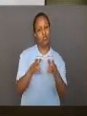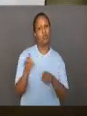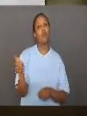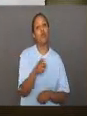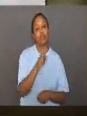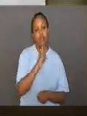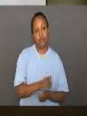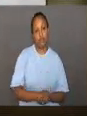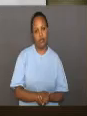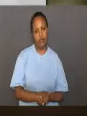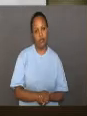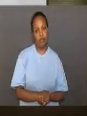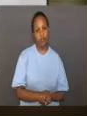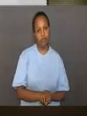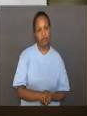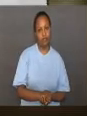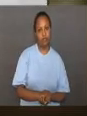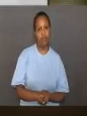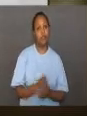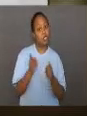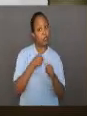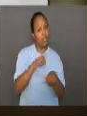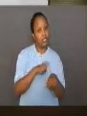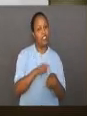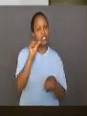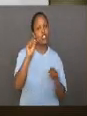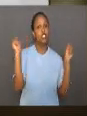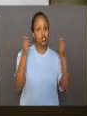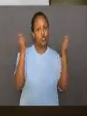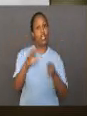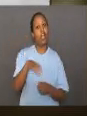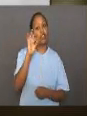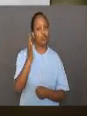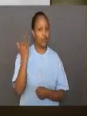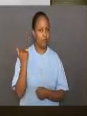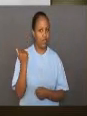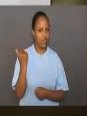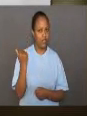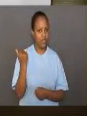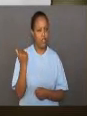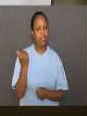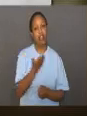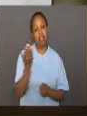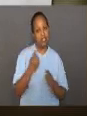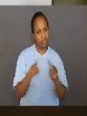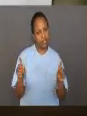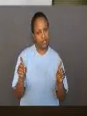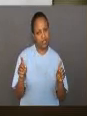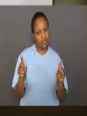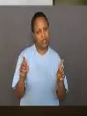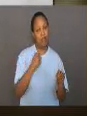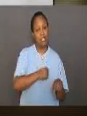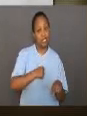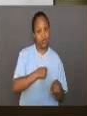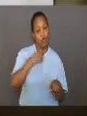army. The rebels had some victories at first, taking several towns,